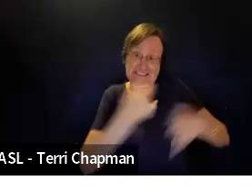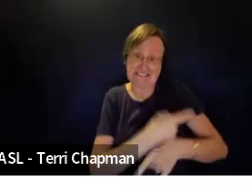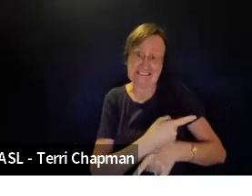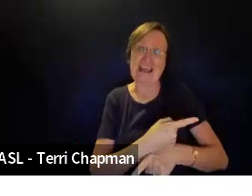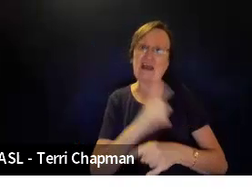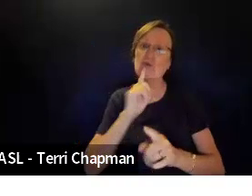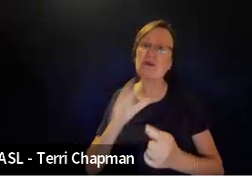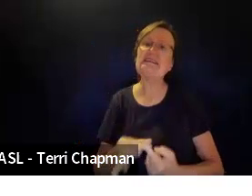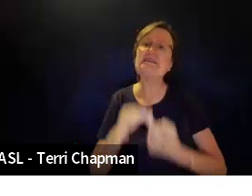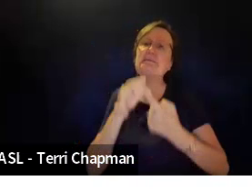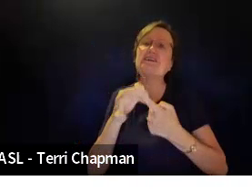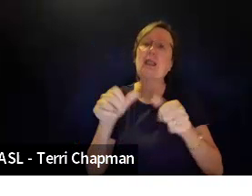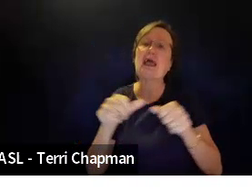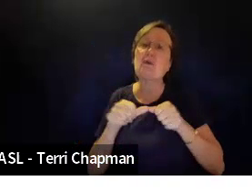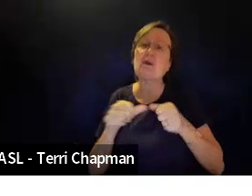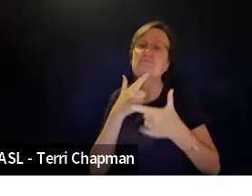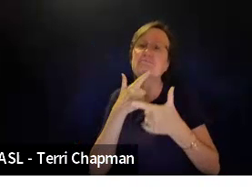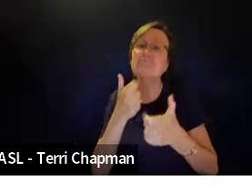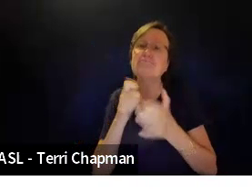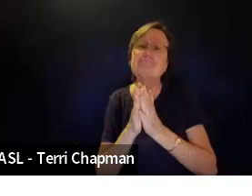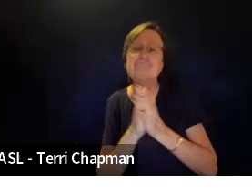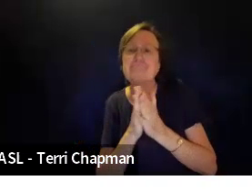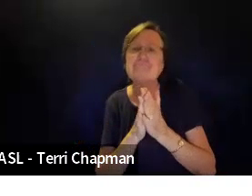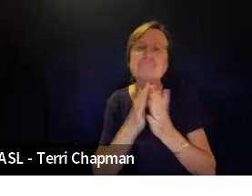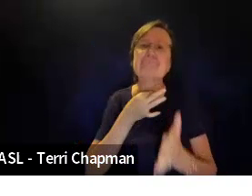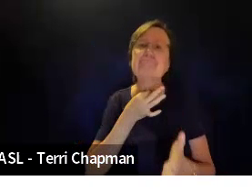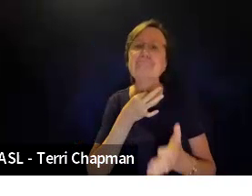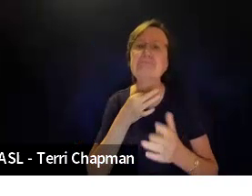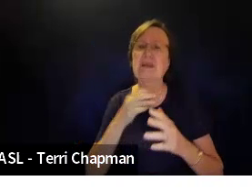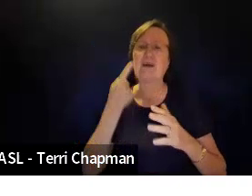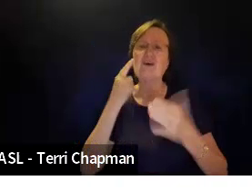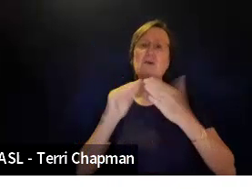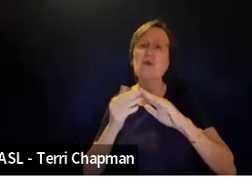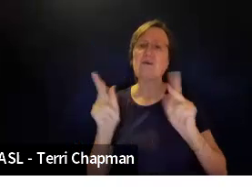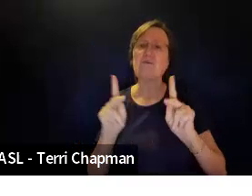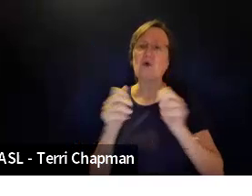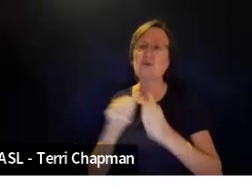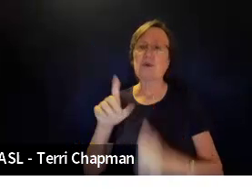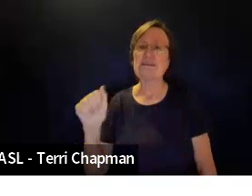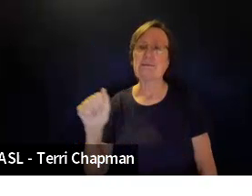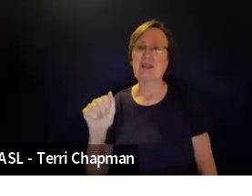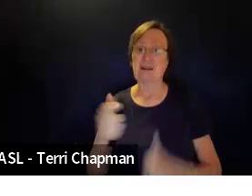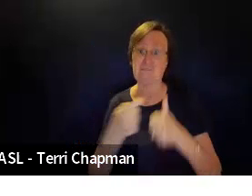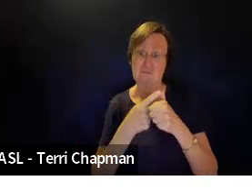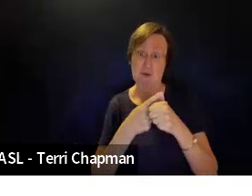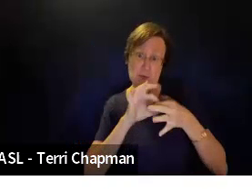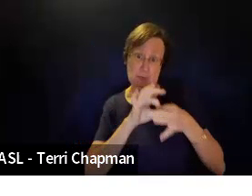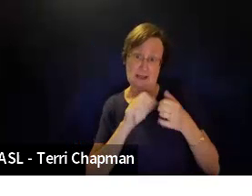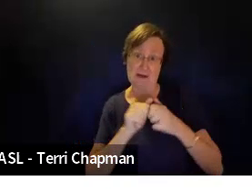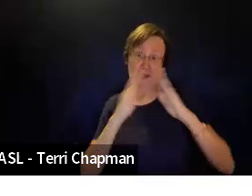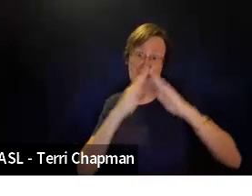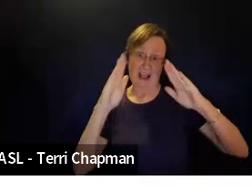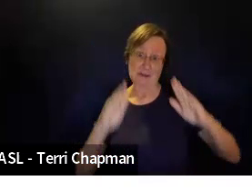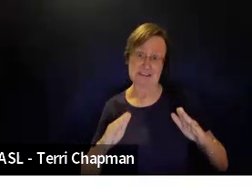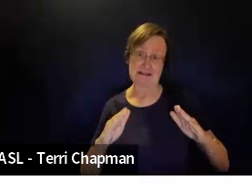interest for the community of folks with disabilities. The first is around housing. Federal